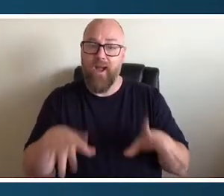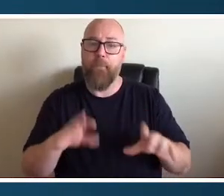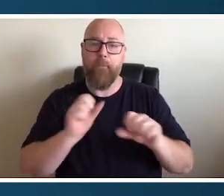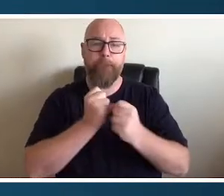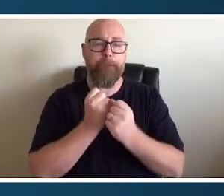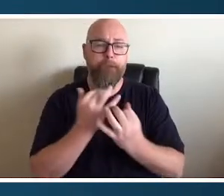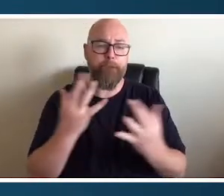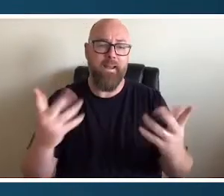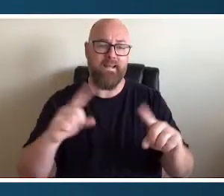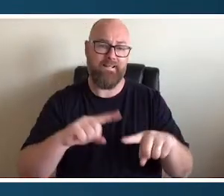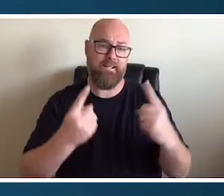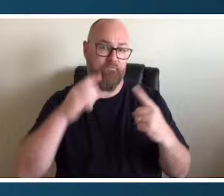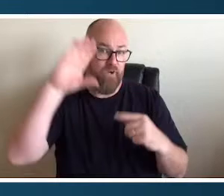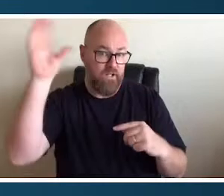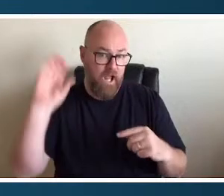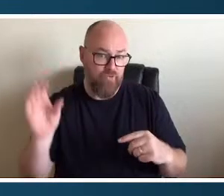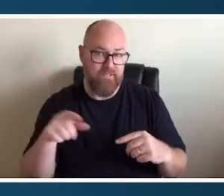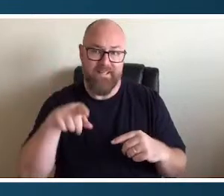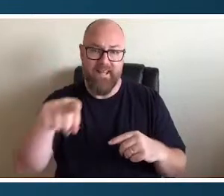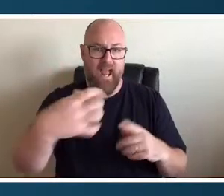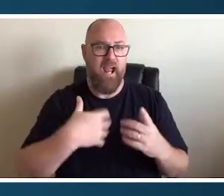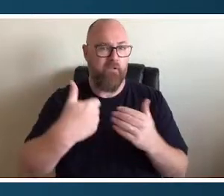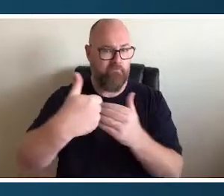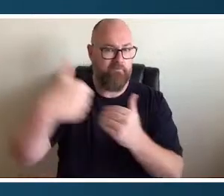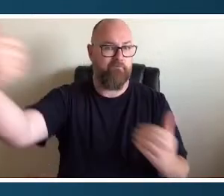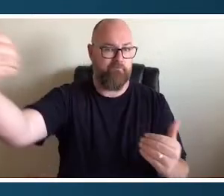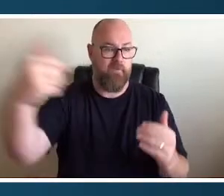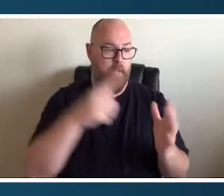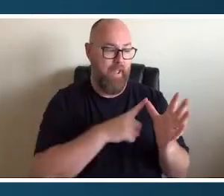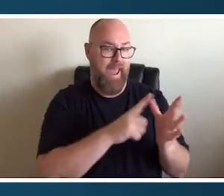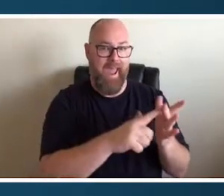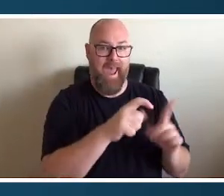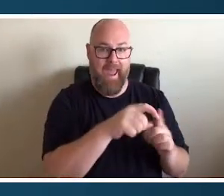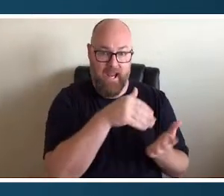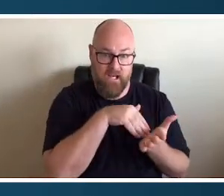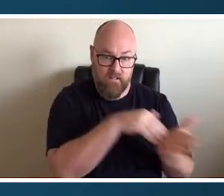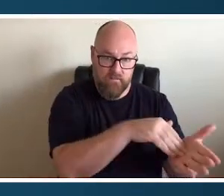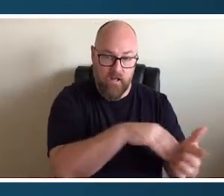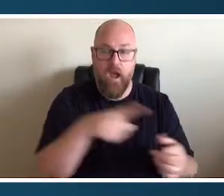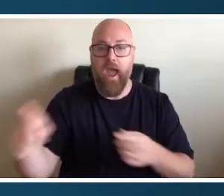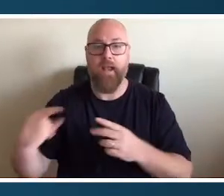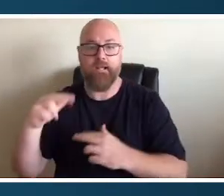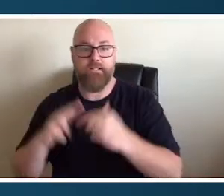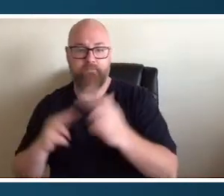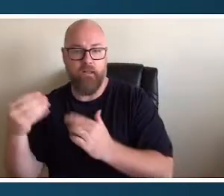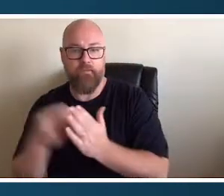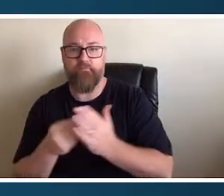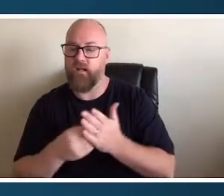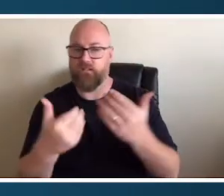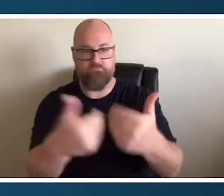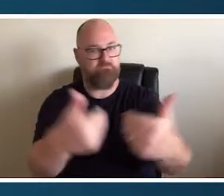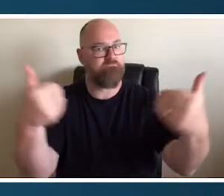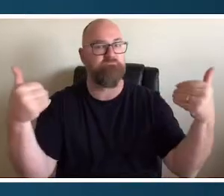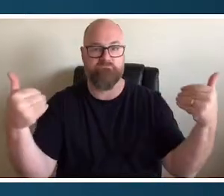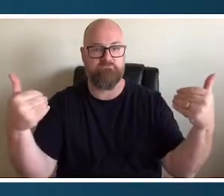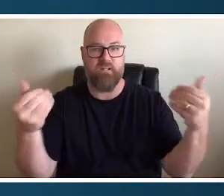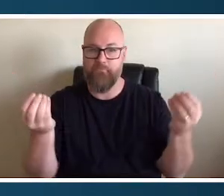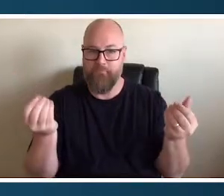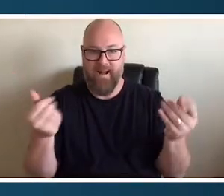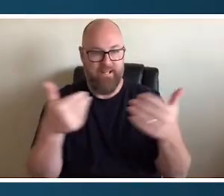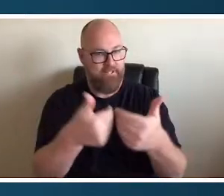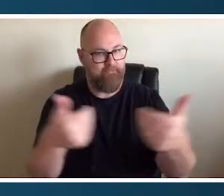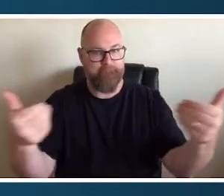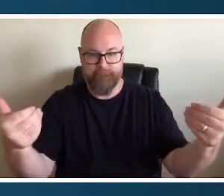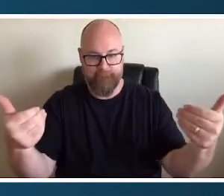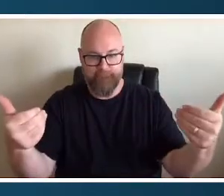have a complete separation of the aid and the development funding. So completely separate. And very often they see the ministries that